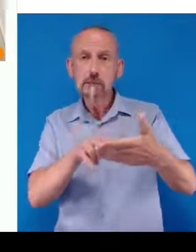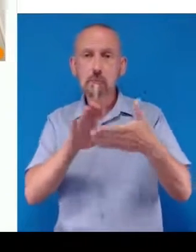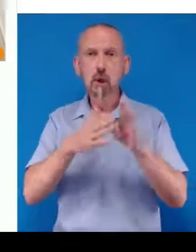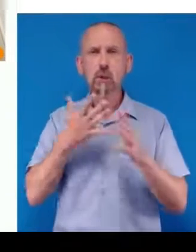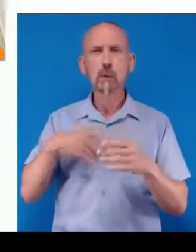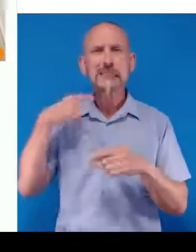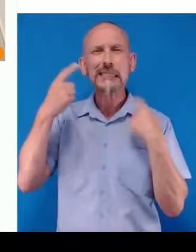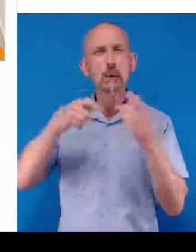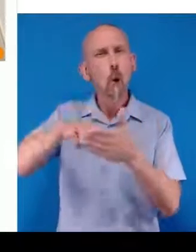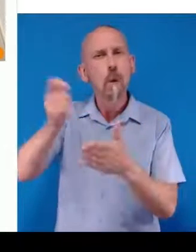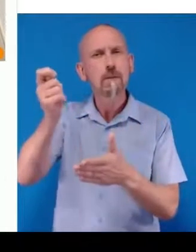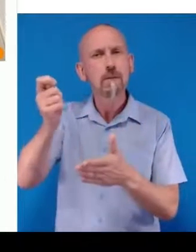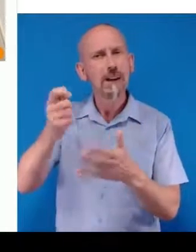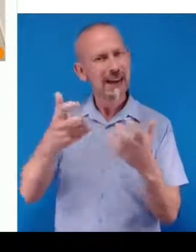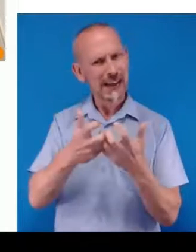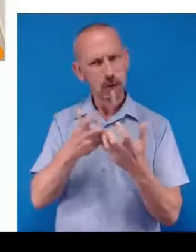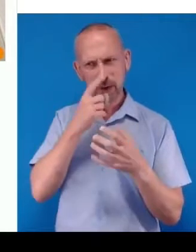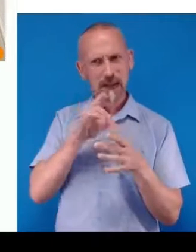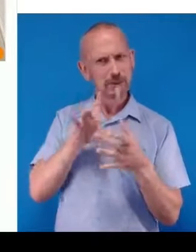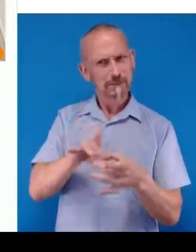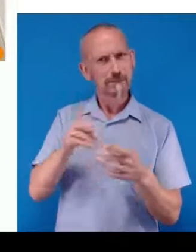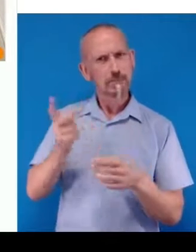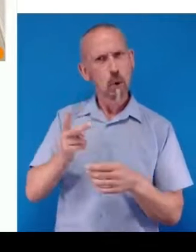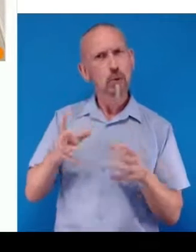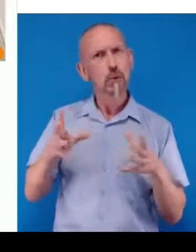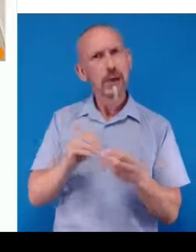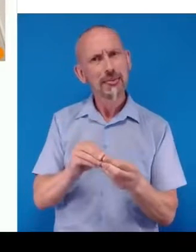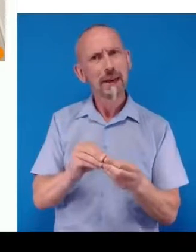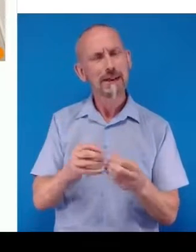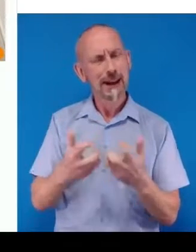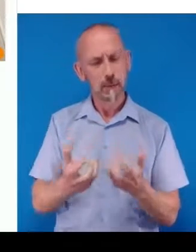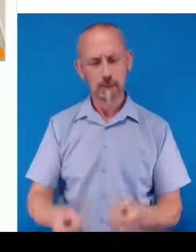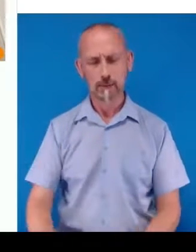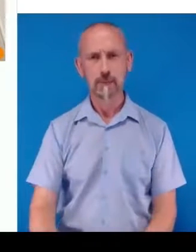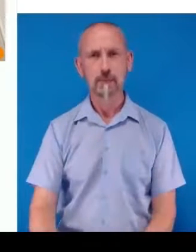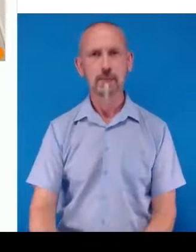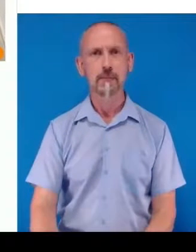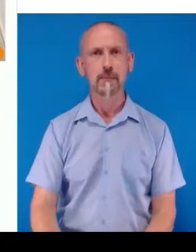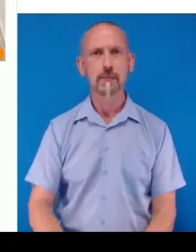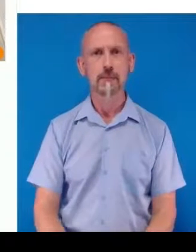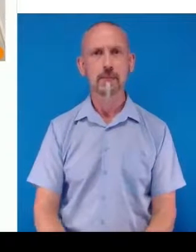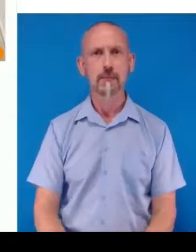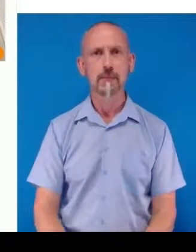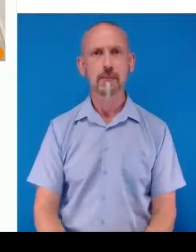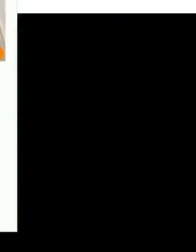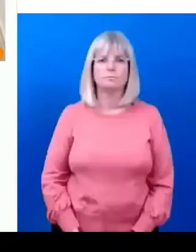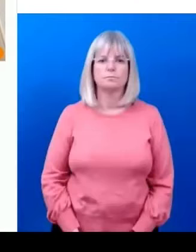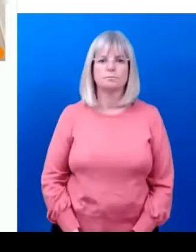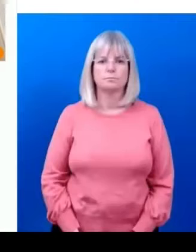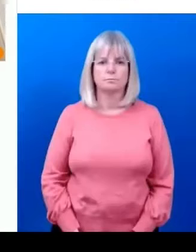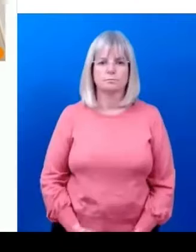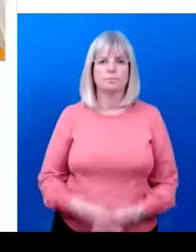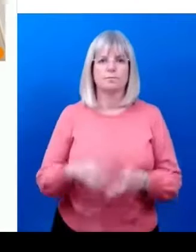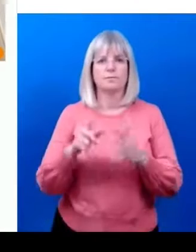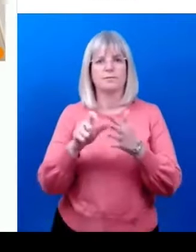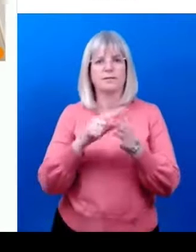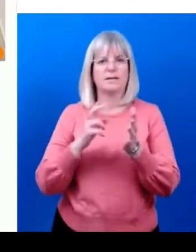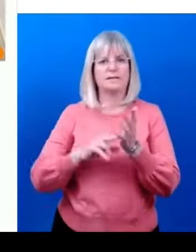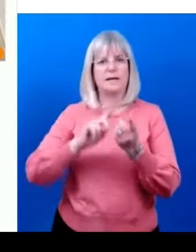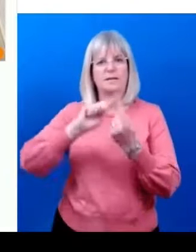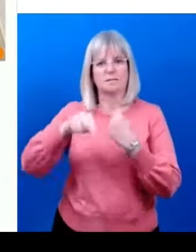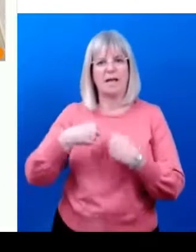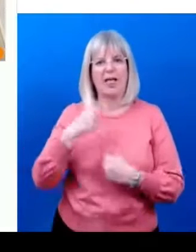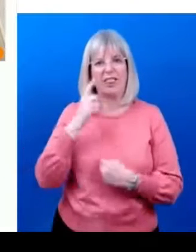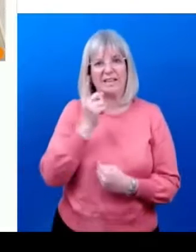here? I think one of the key things, I think that's really important, and I think kind of talking about the demand as